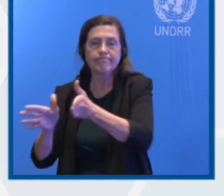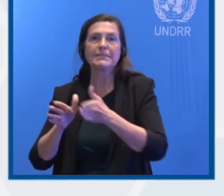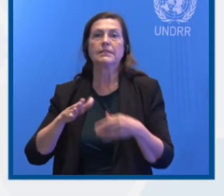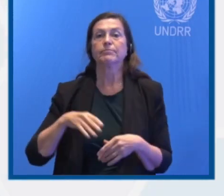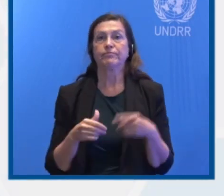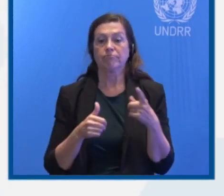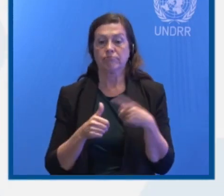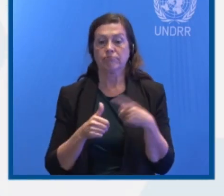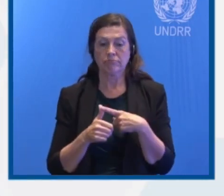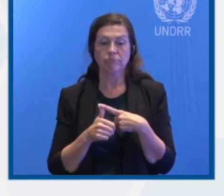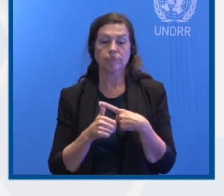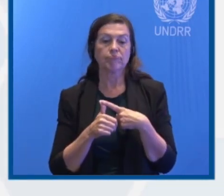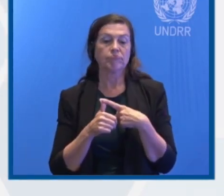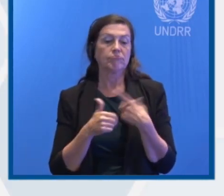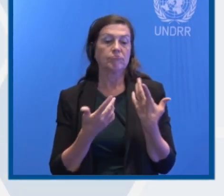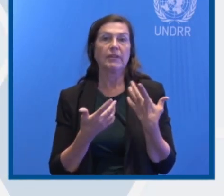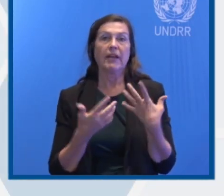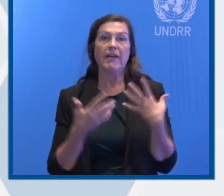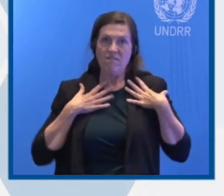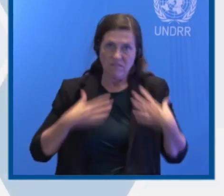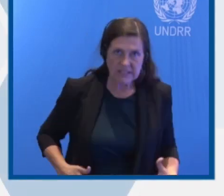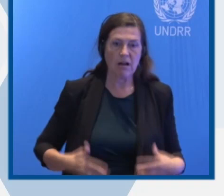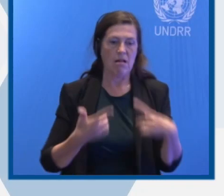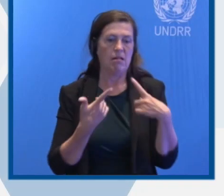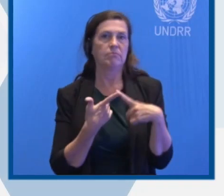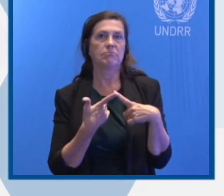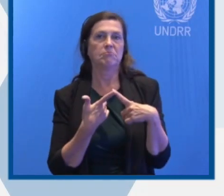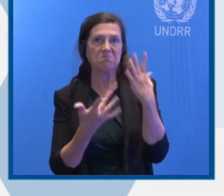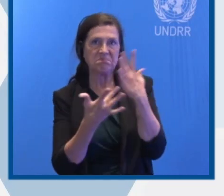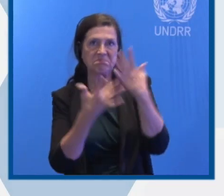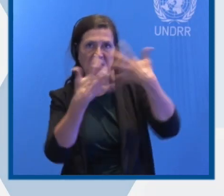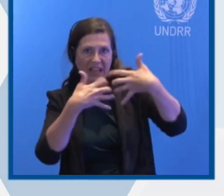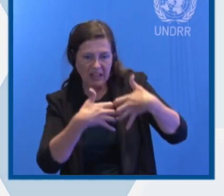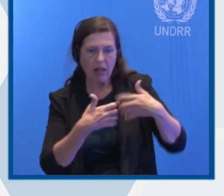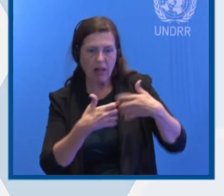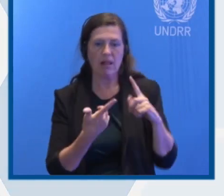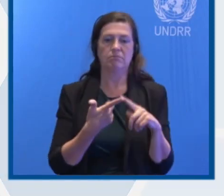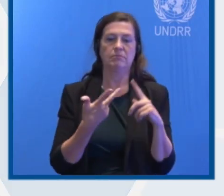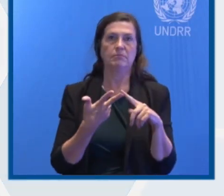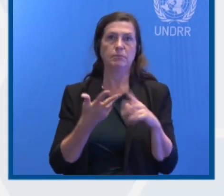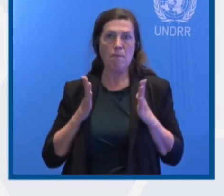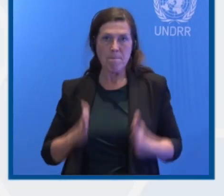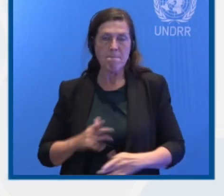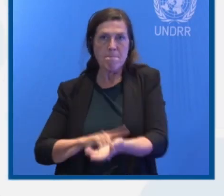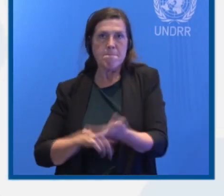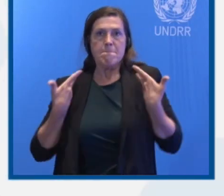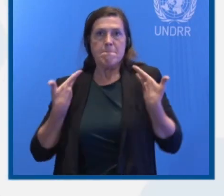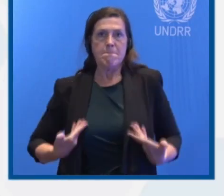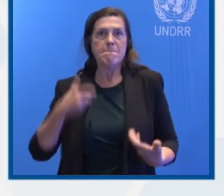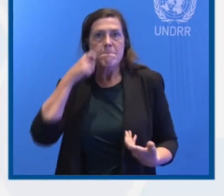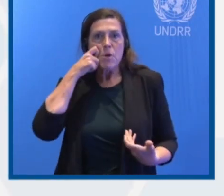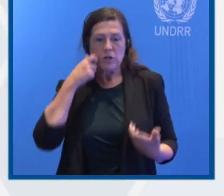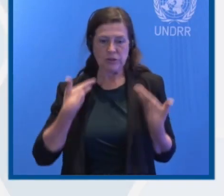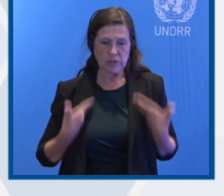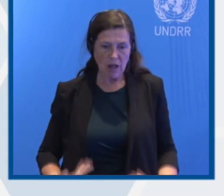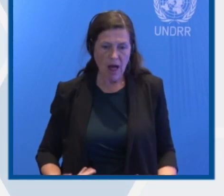technical, and personal security, also legal security, then cybersecurity, and